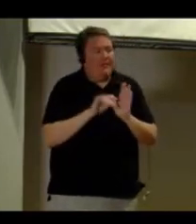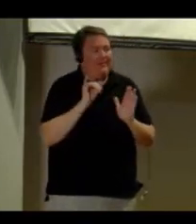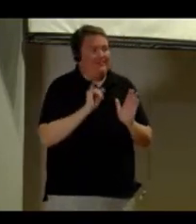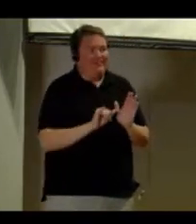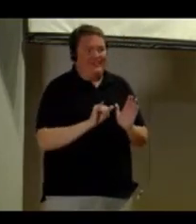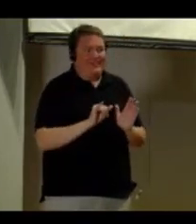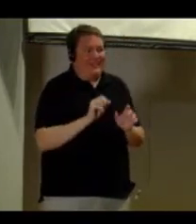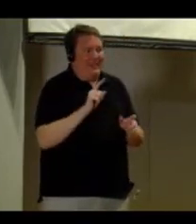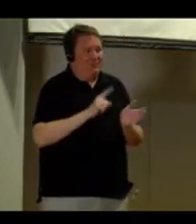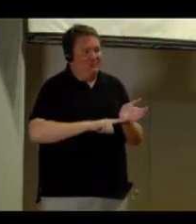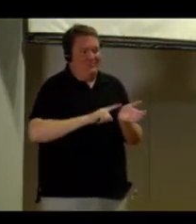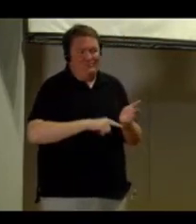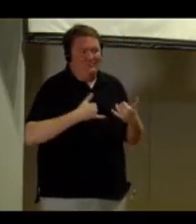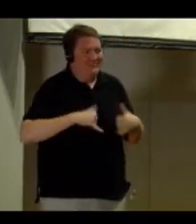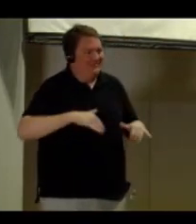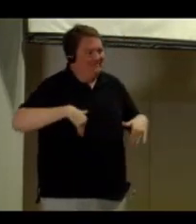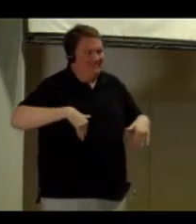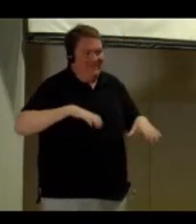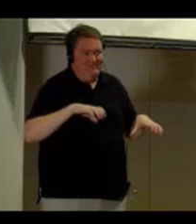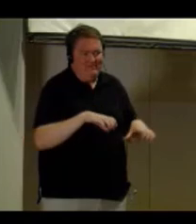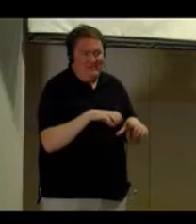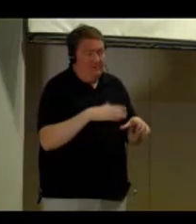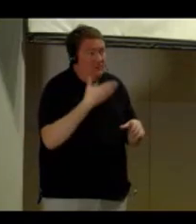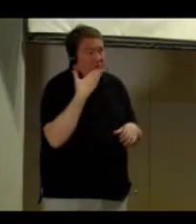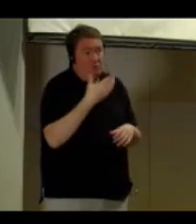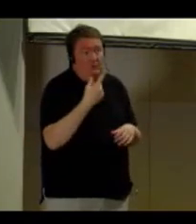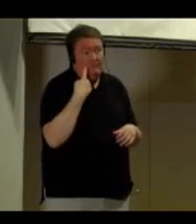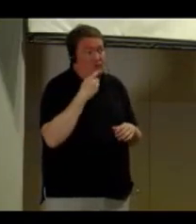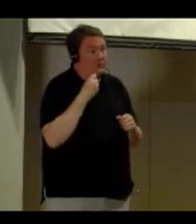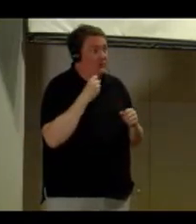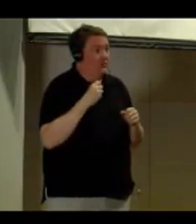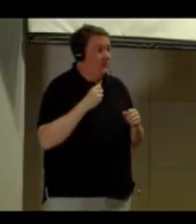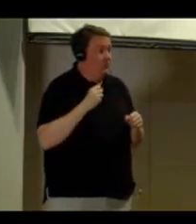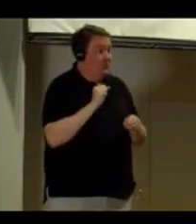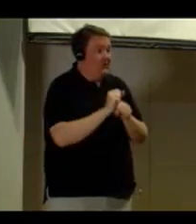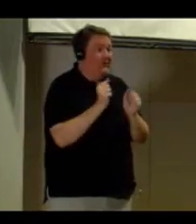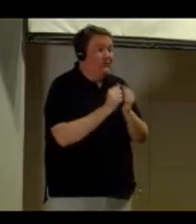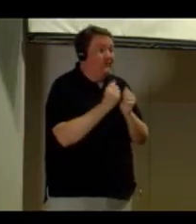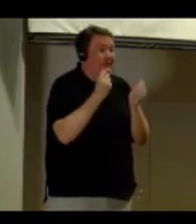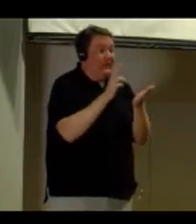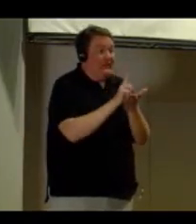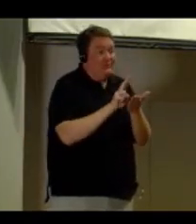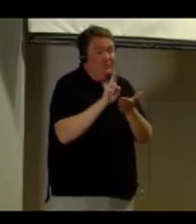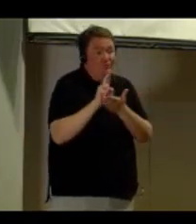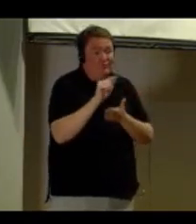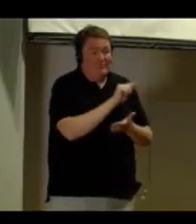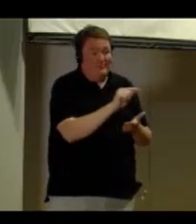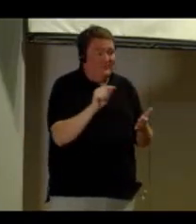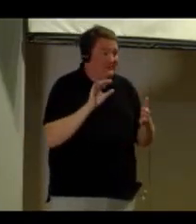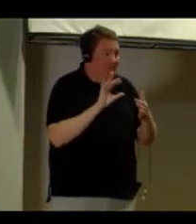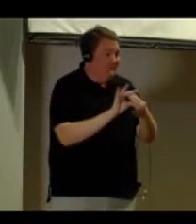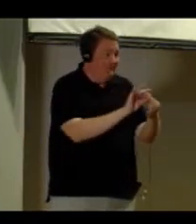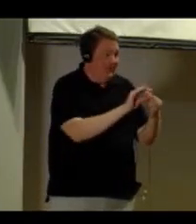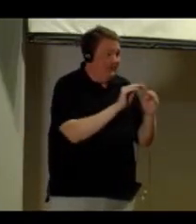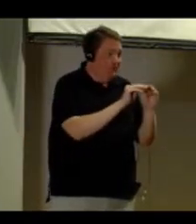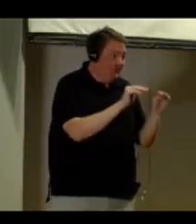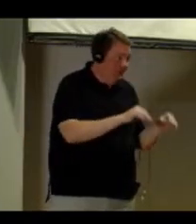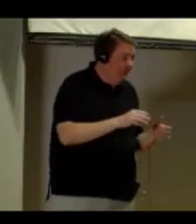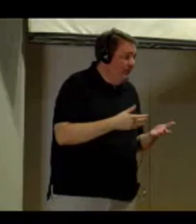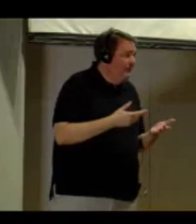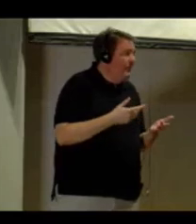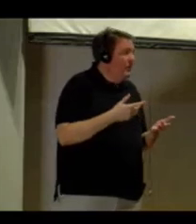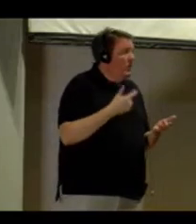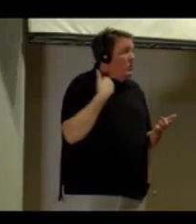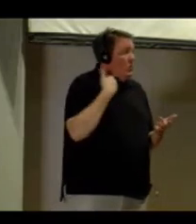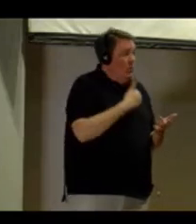worth collating across institutions. You're probably all aware that our institutions repeatedly do that. They bring together examples and